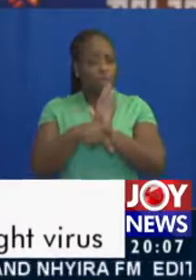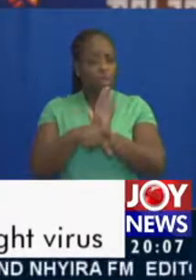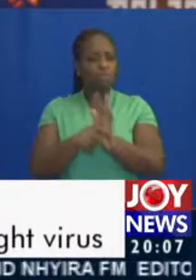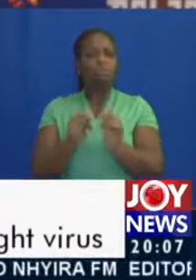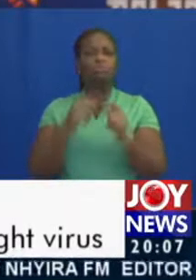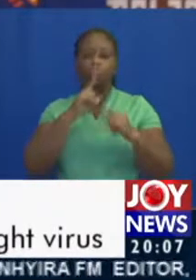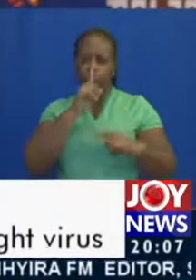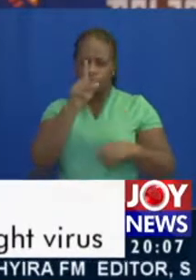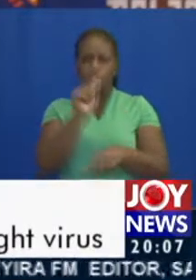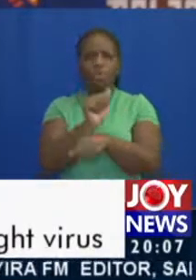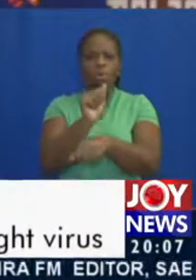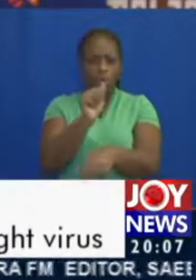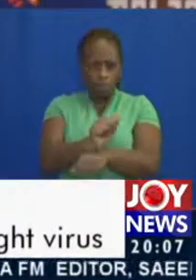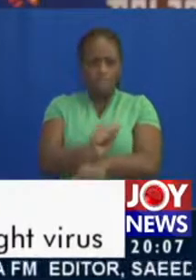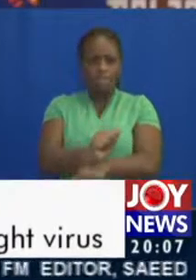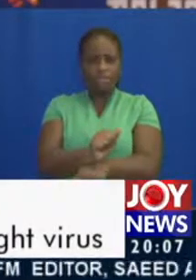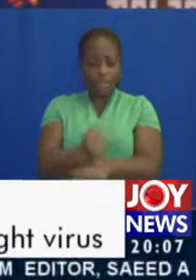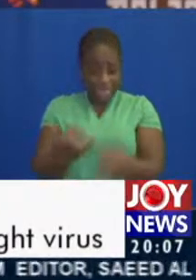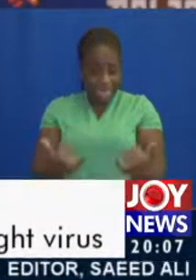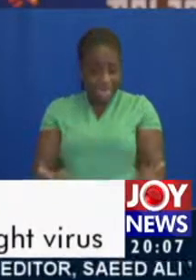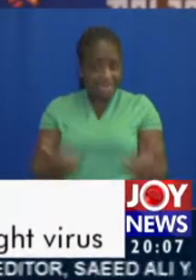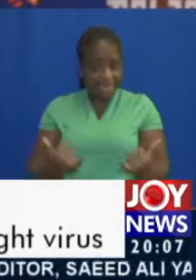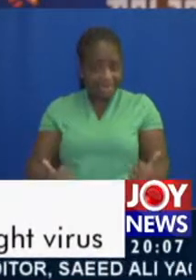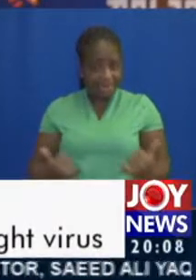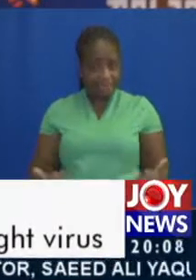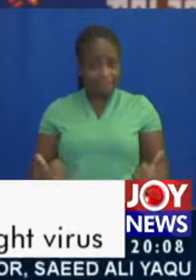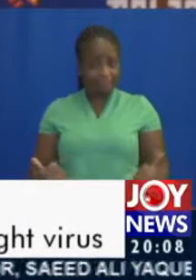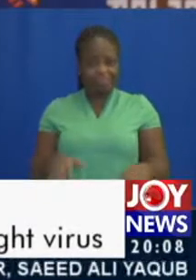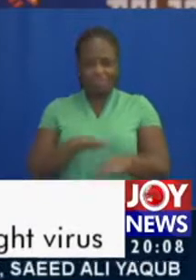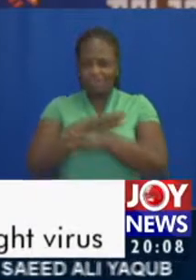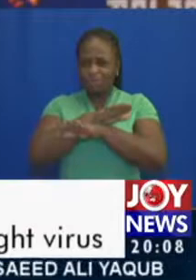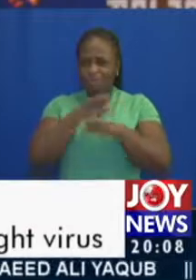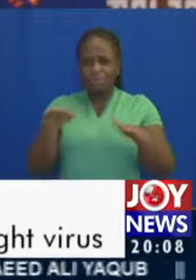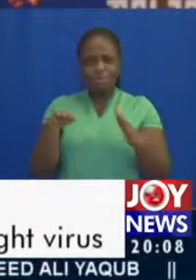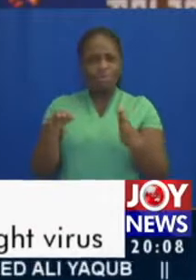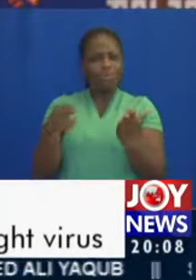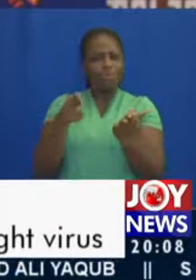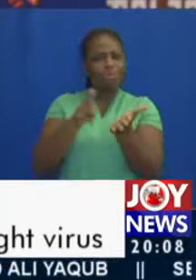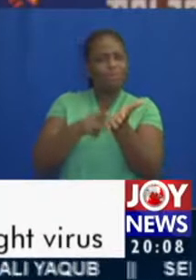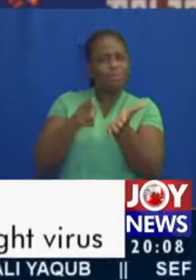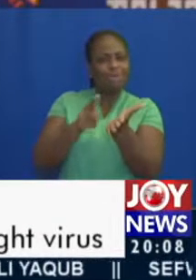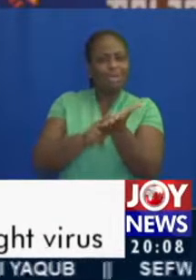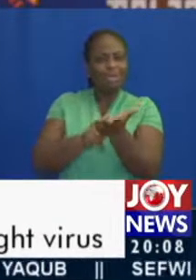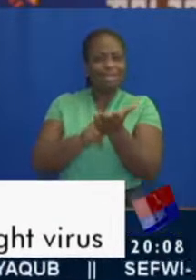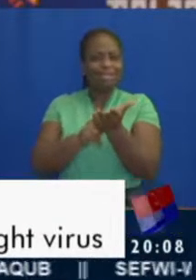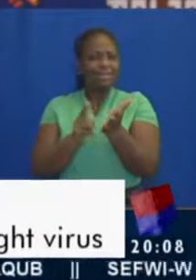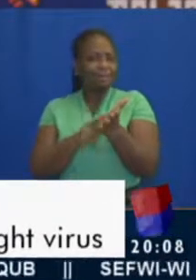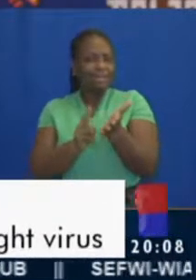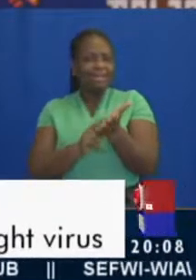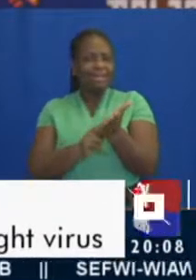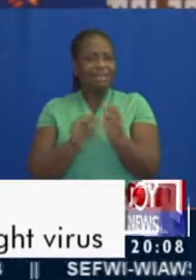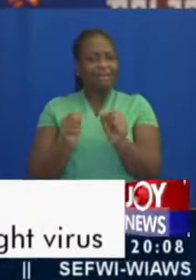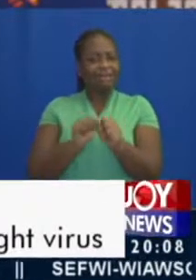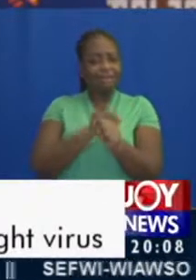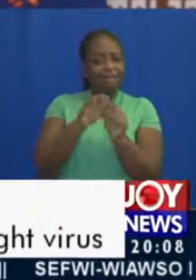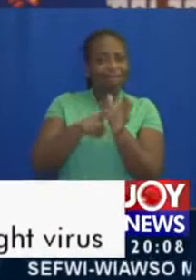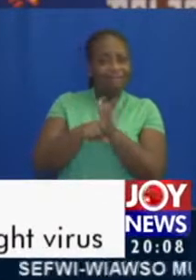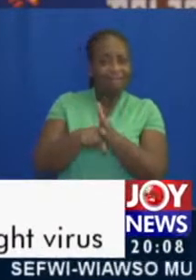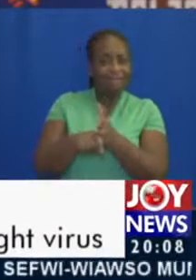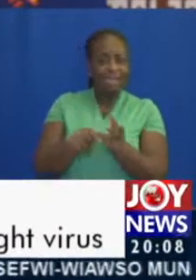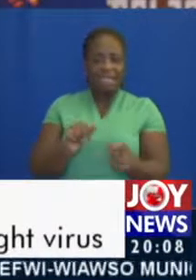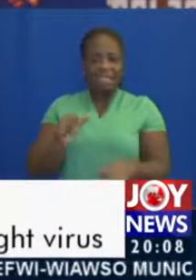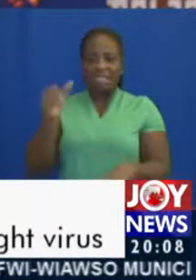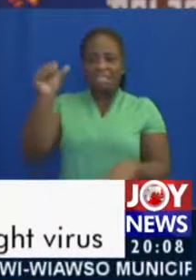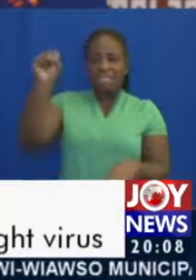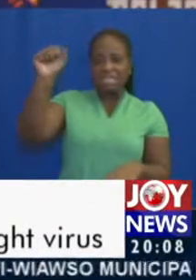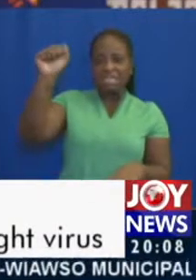working. Currently, there are no recorded COVID-19 cases in the Northeast, Savannah,